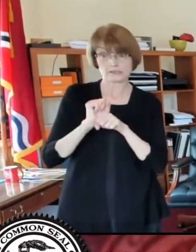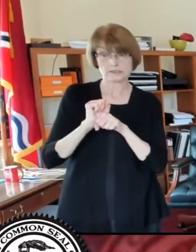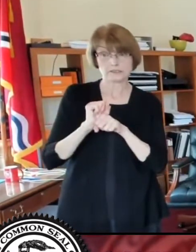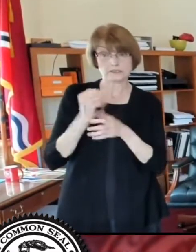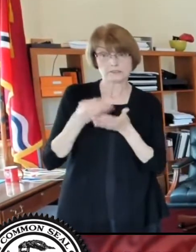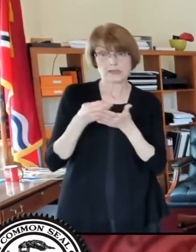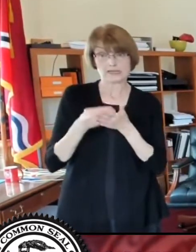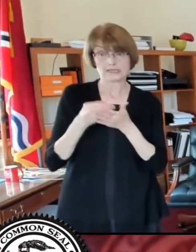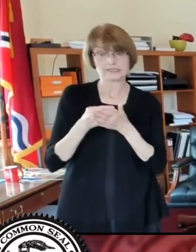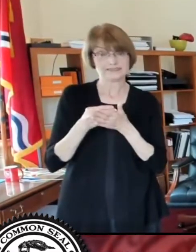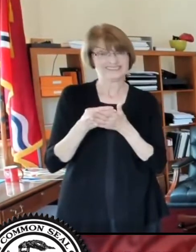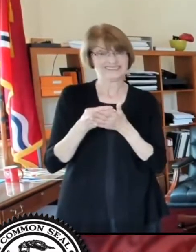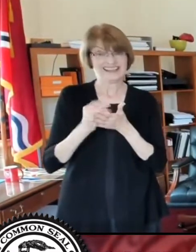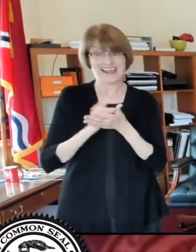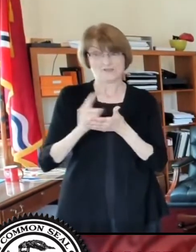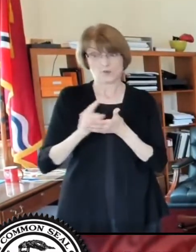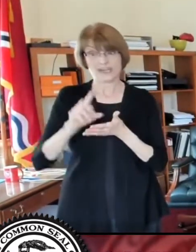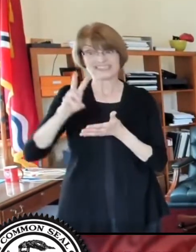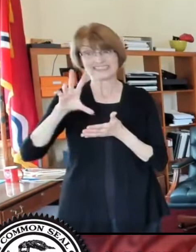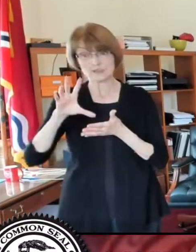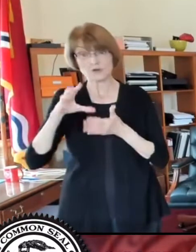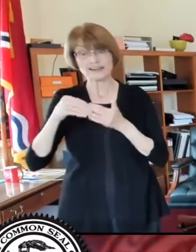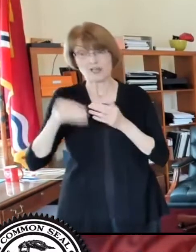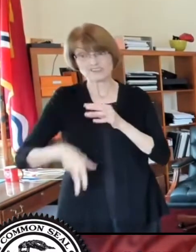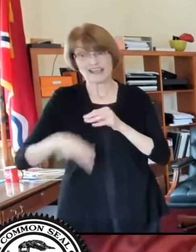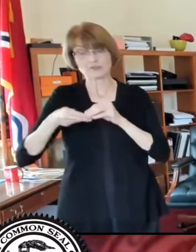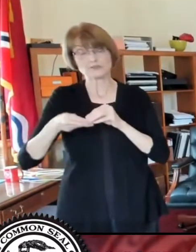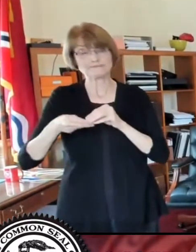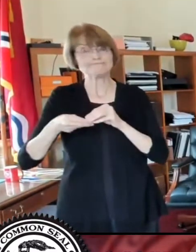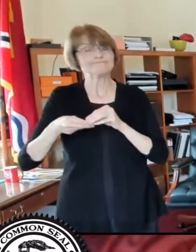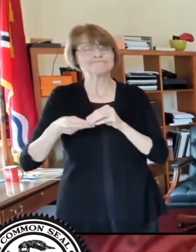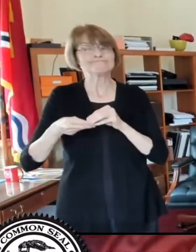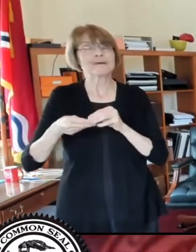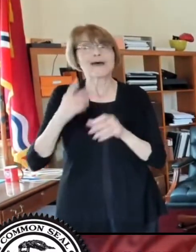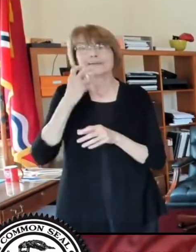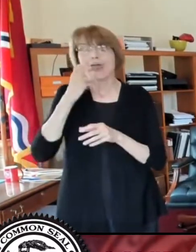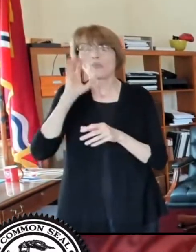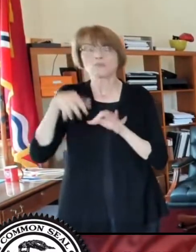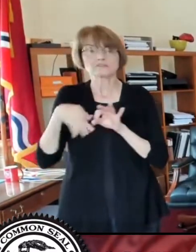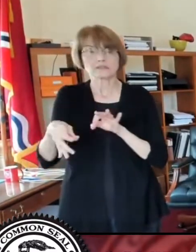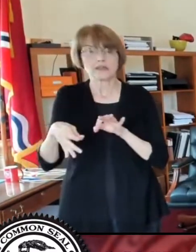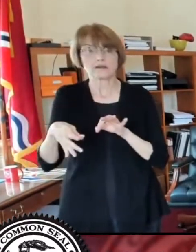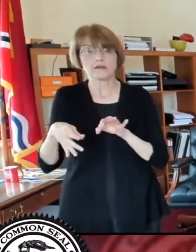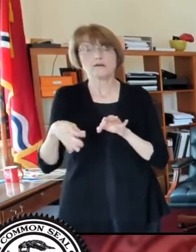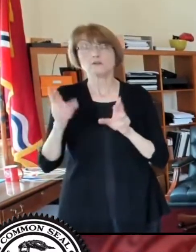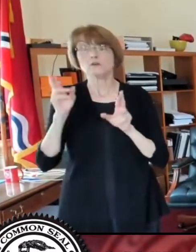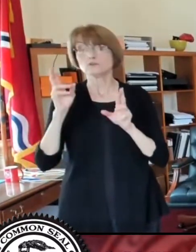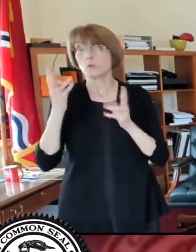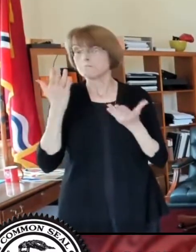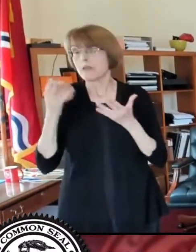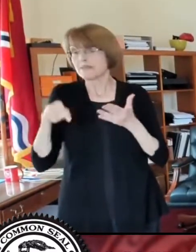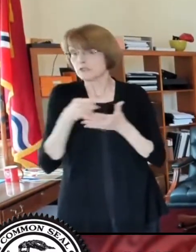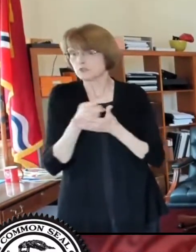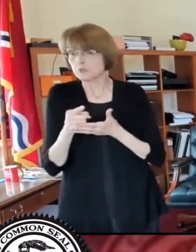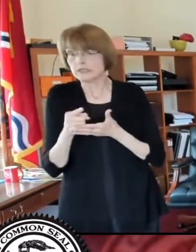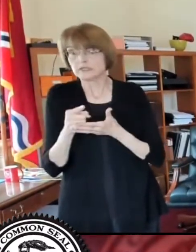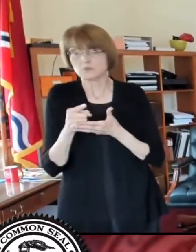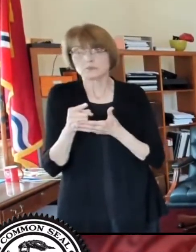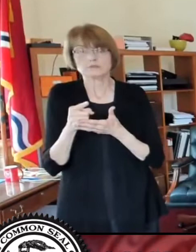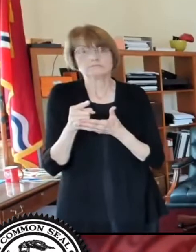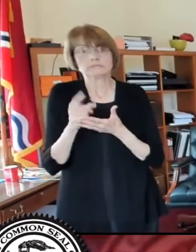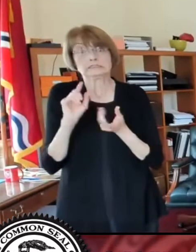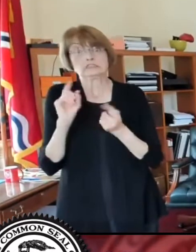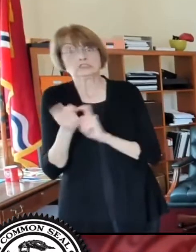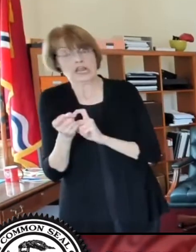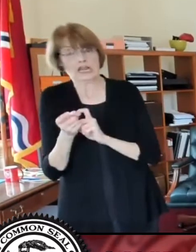was $600 extra per week. Now, maybe something will happen this week that we're not aware of right now, but that's